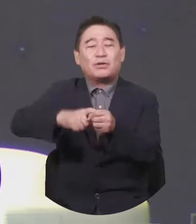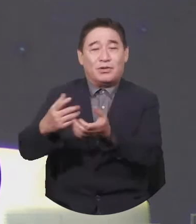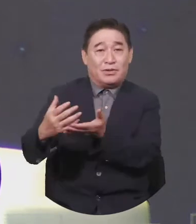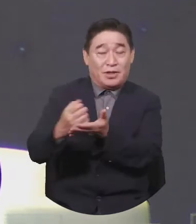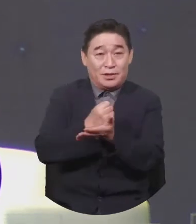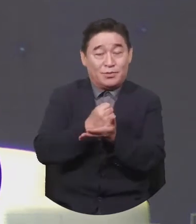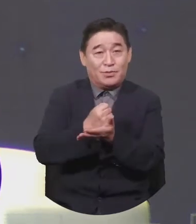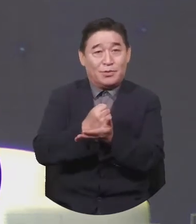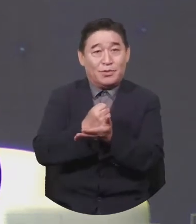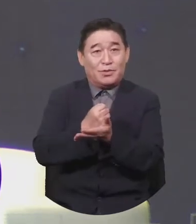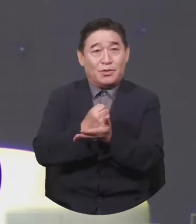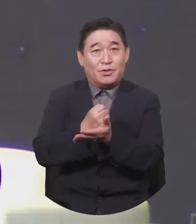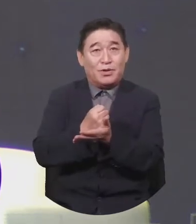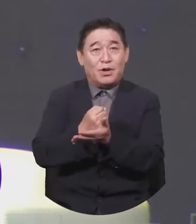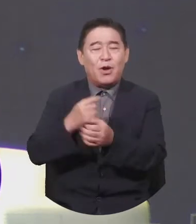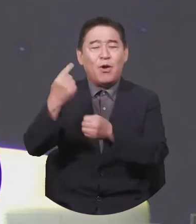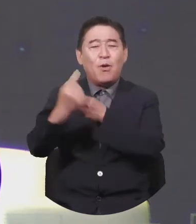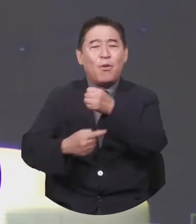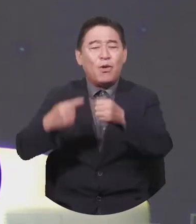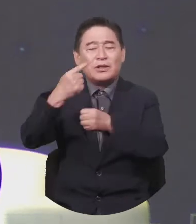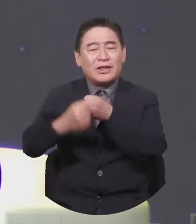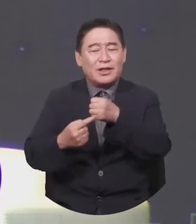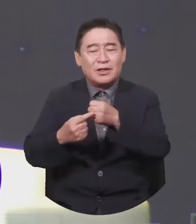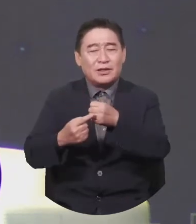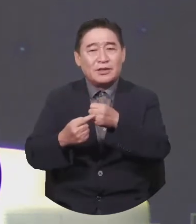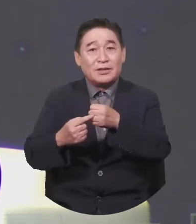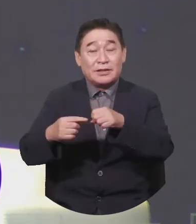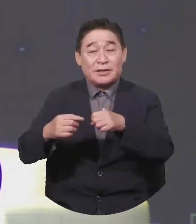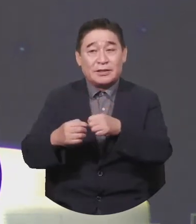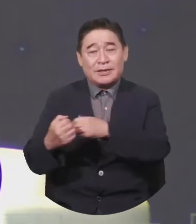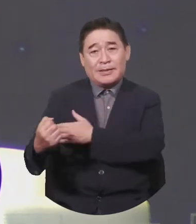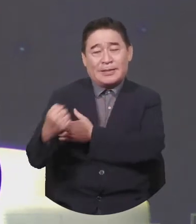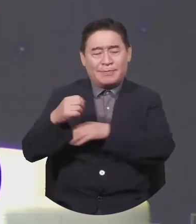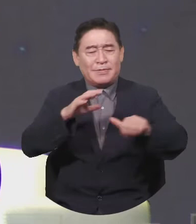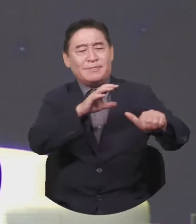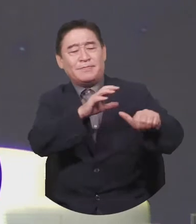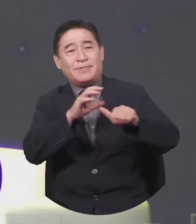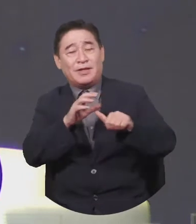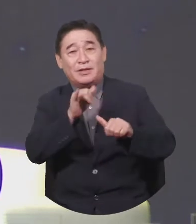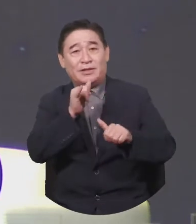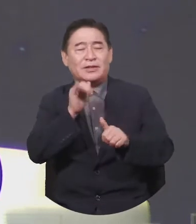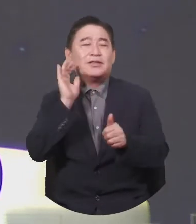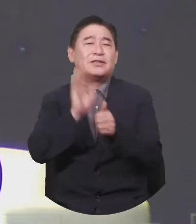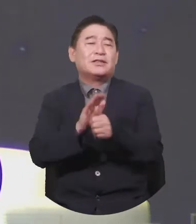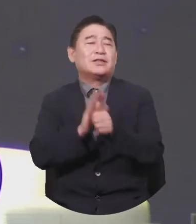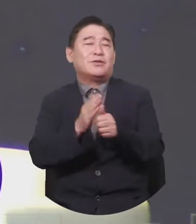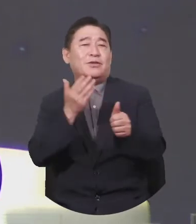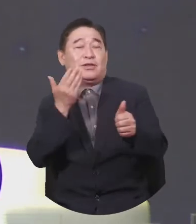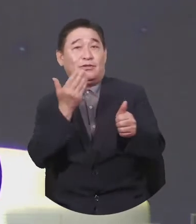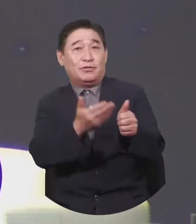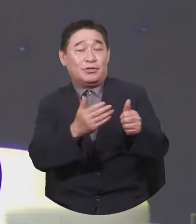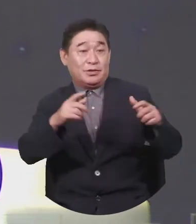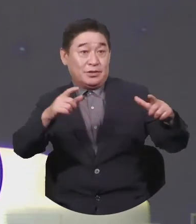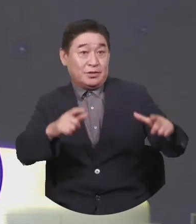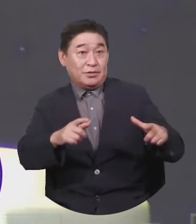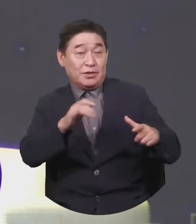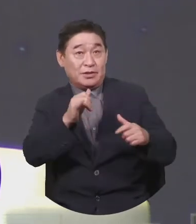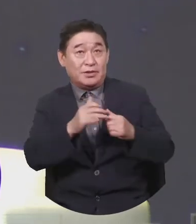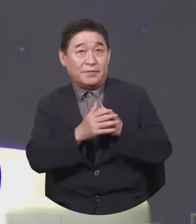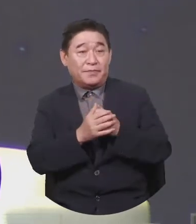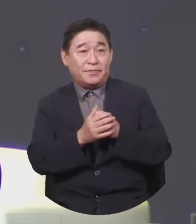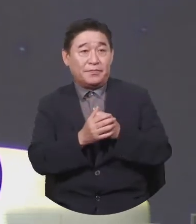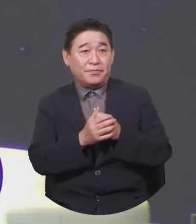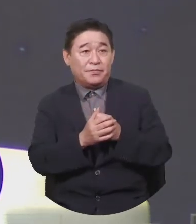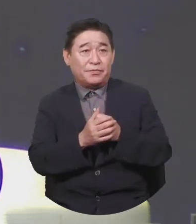well-known atoms for peace, President Eisenhower's idea or his